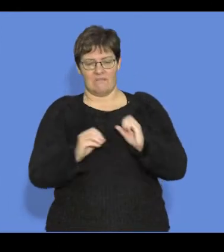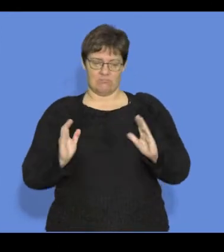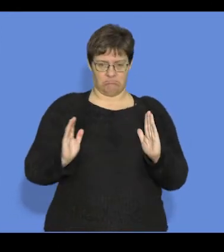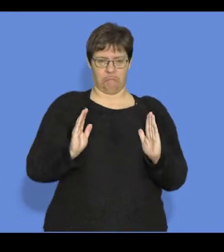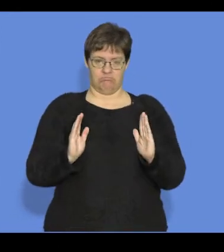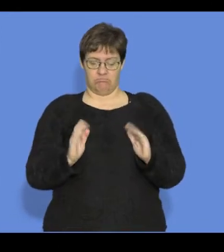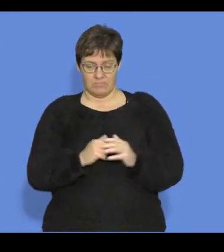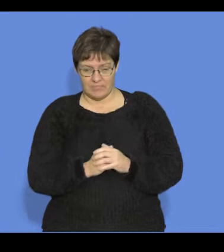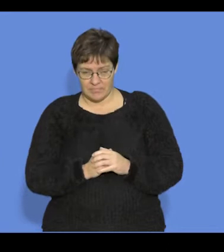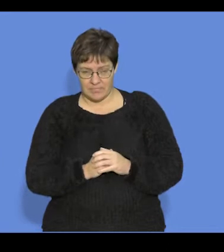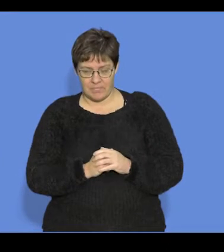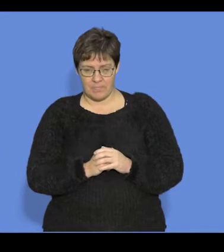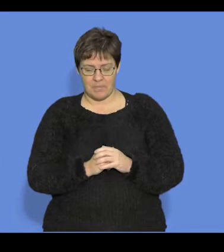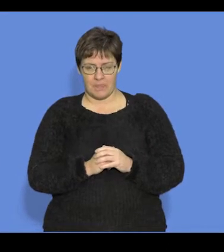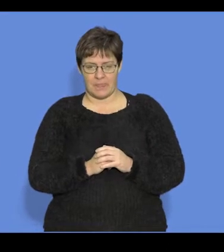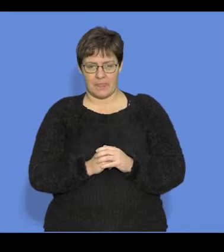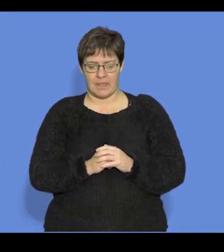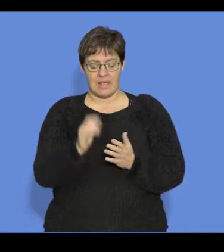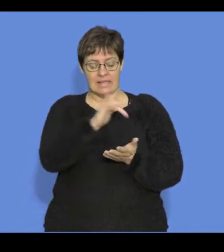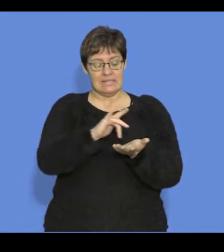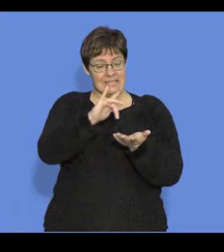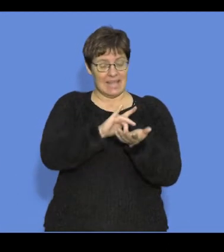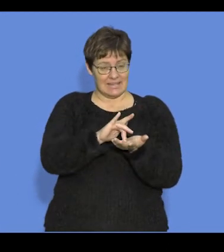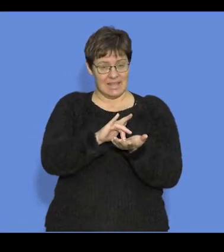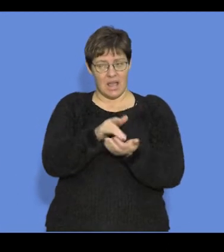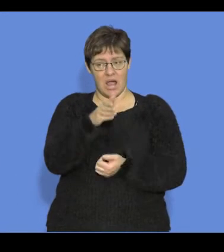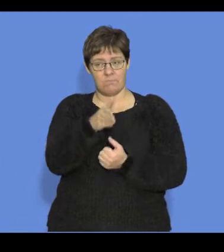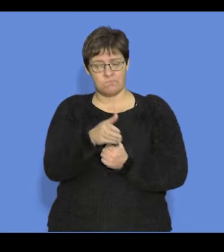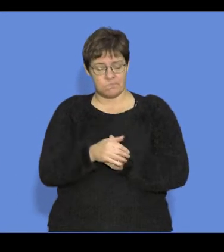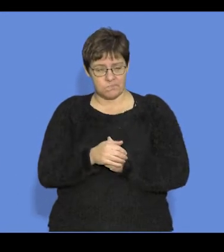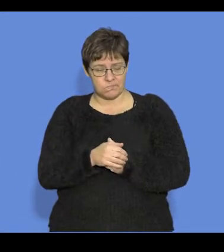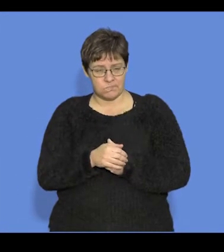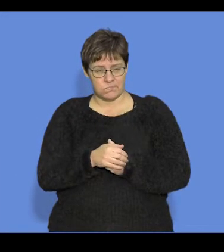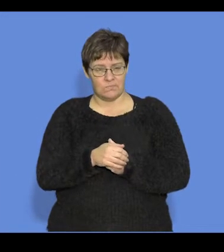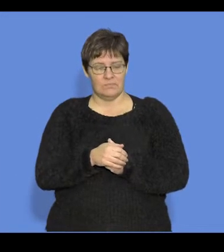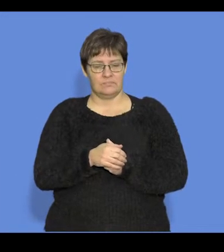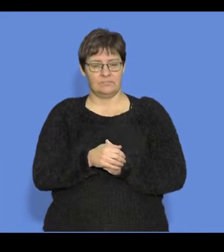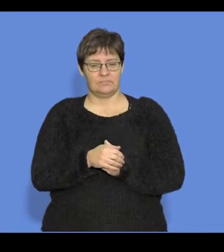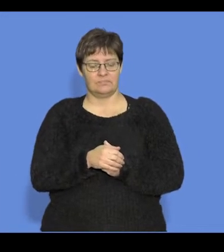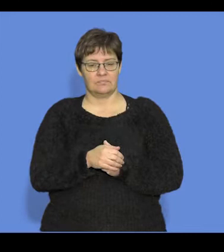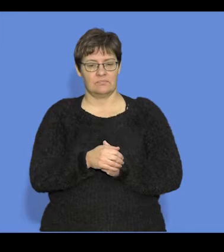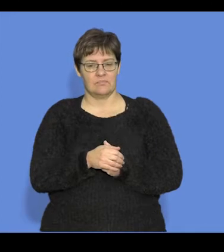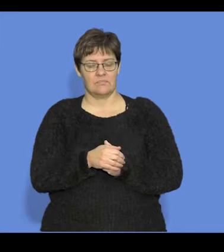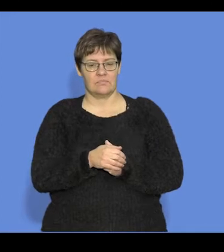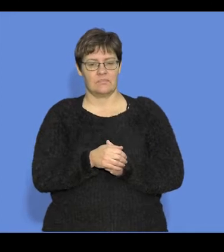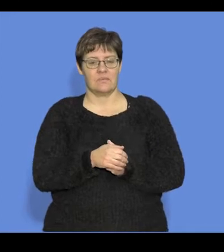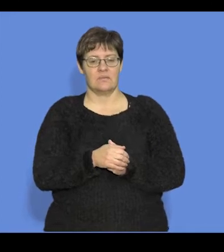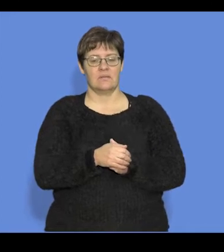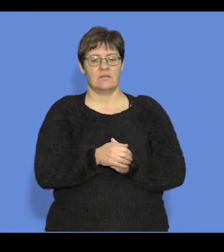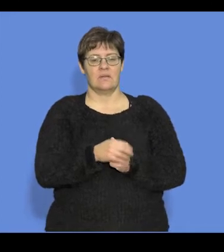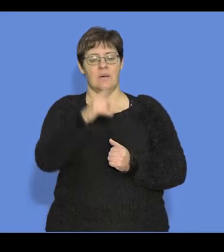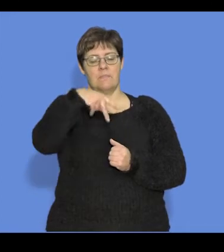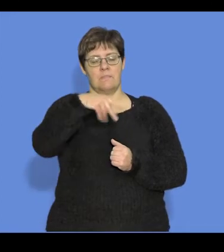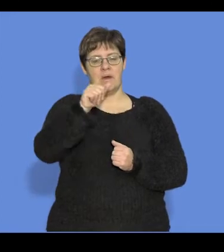Then, filling the center of the stem, we have great big parenchyma cells for